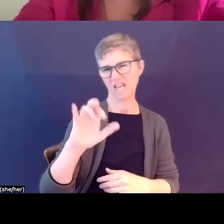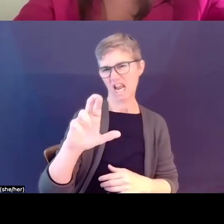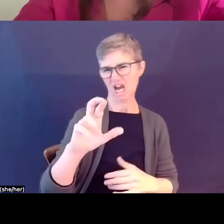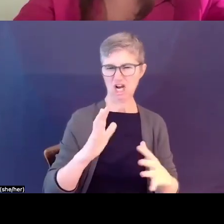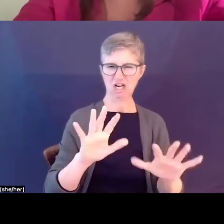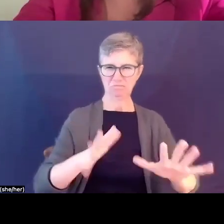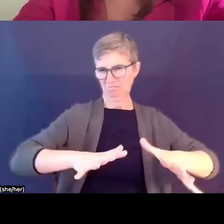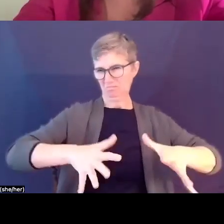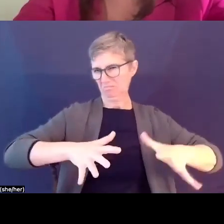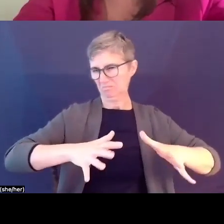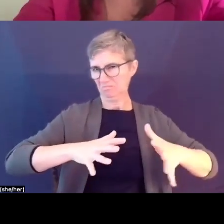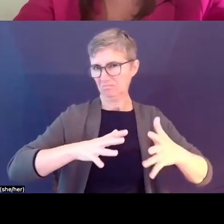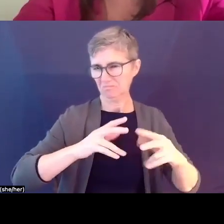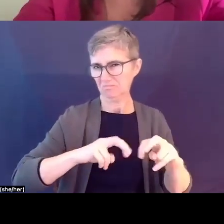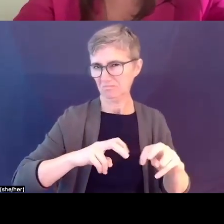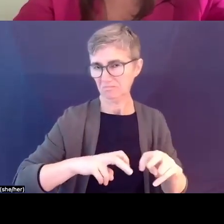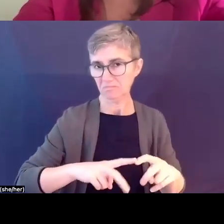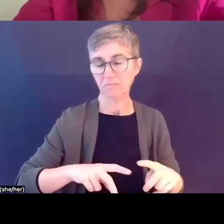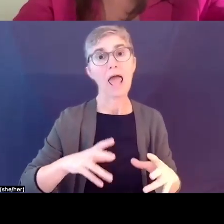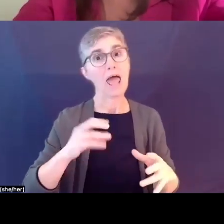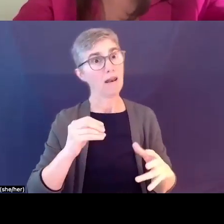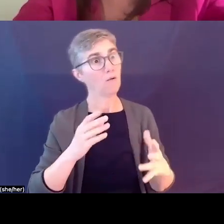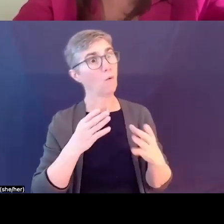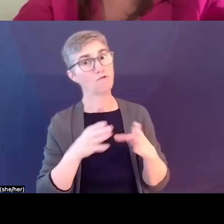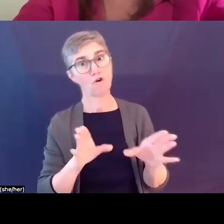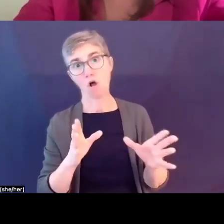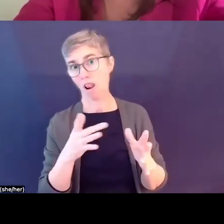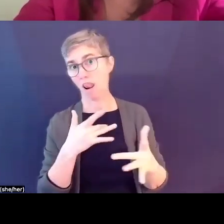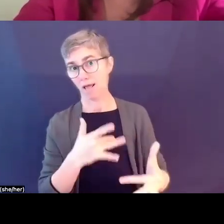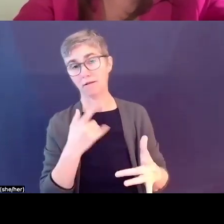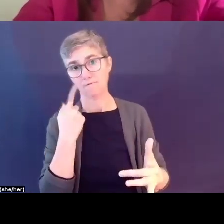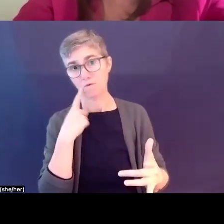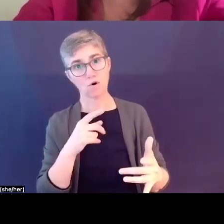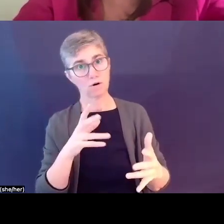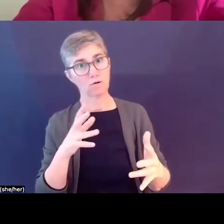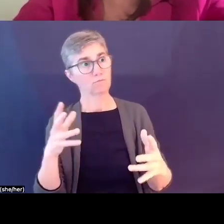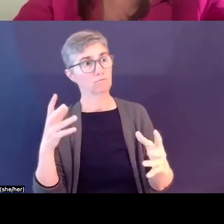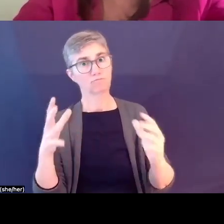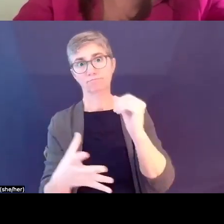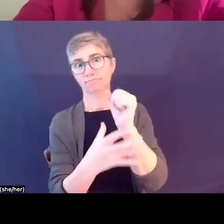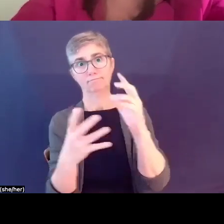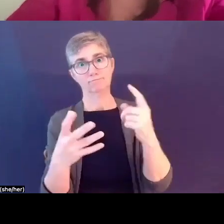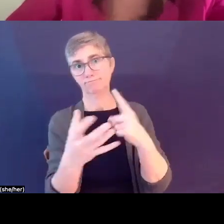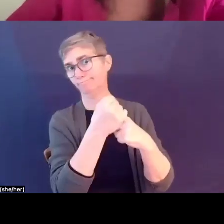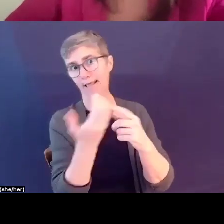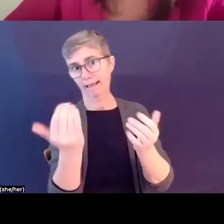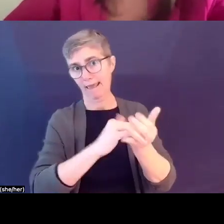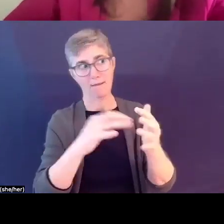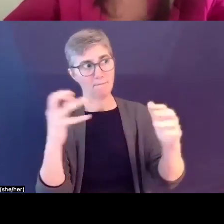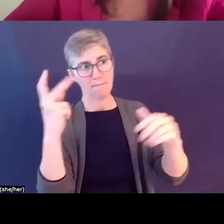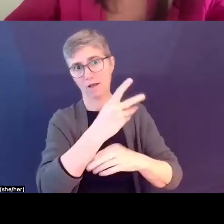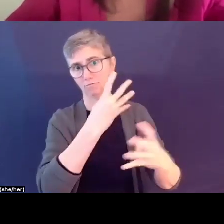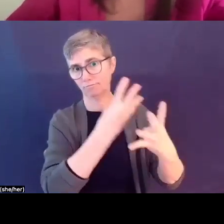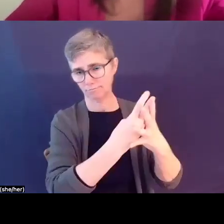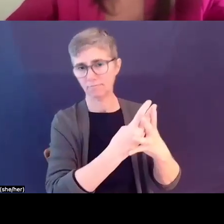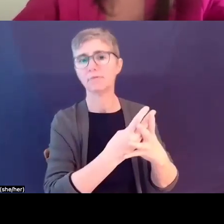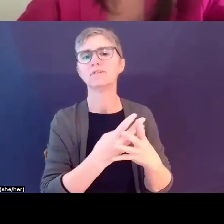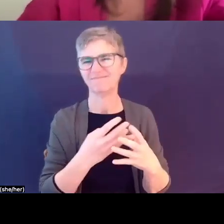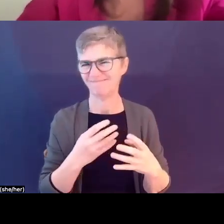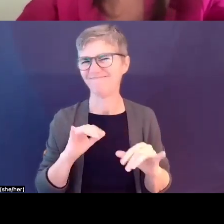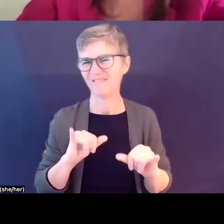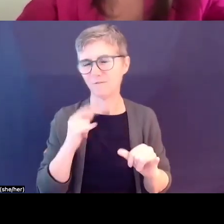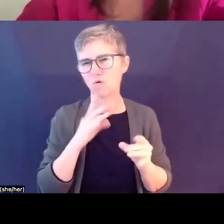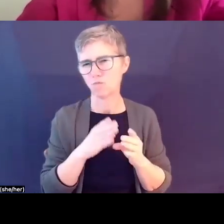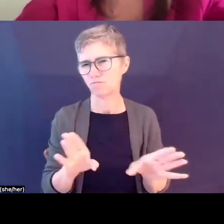when scoring overall likelihood of recidivism and in one domain that measures attitudes and behavioral patterns conducive to crime. So risk need